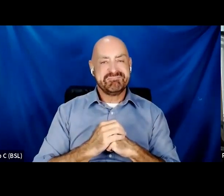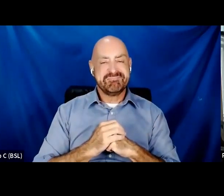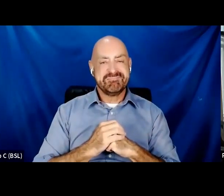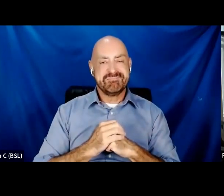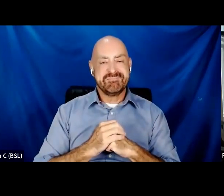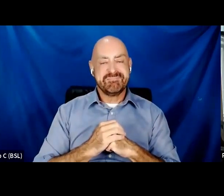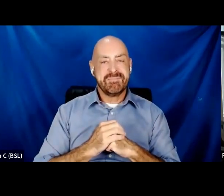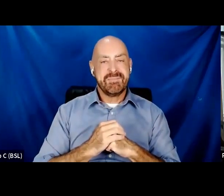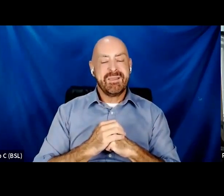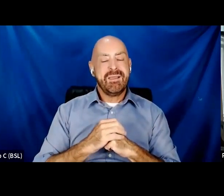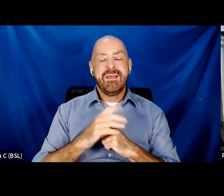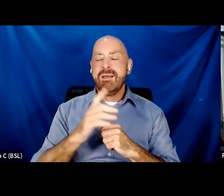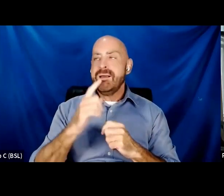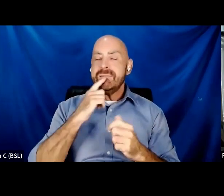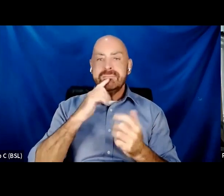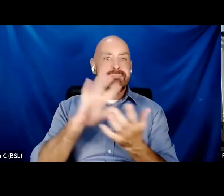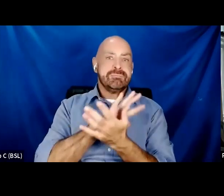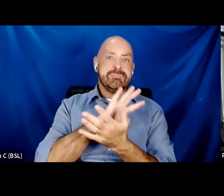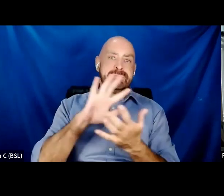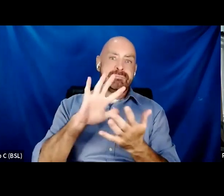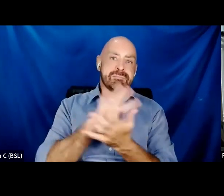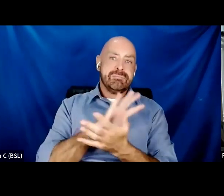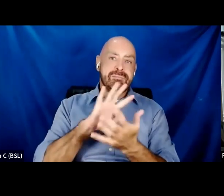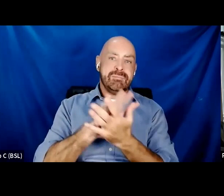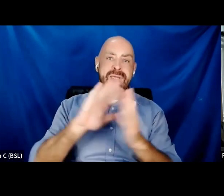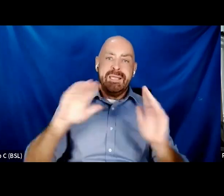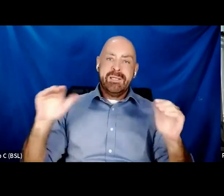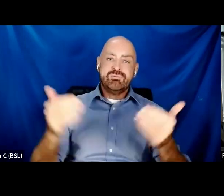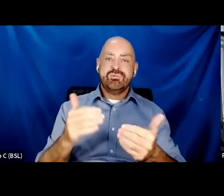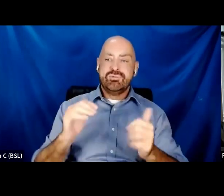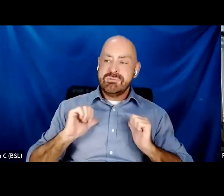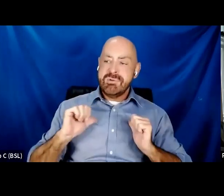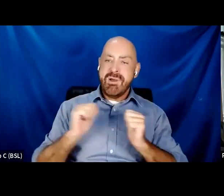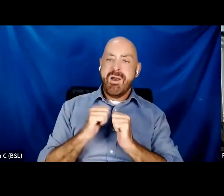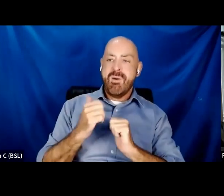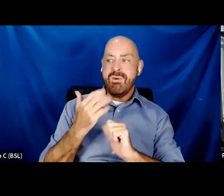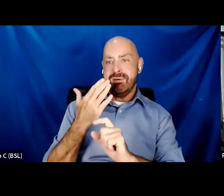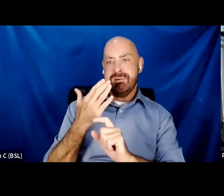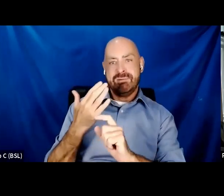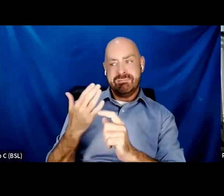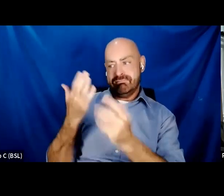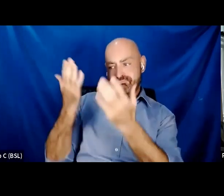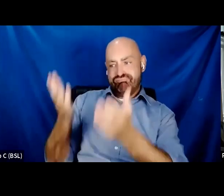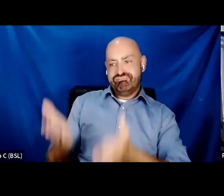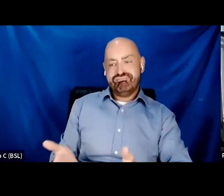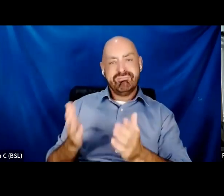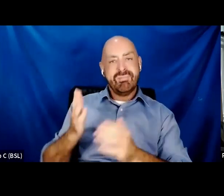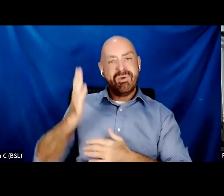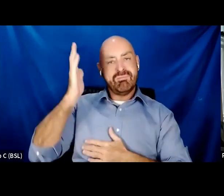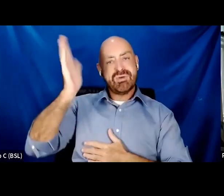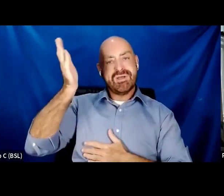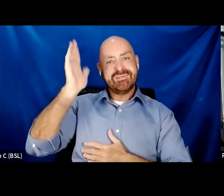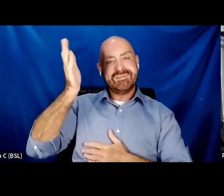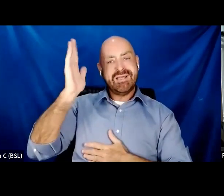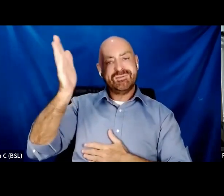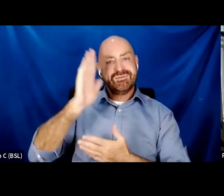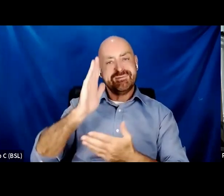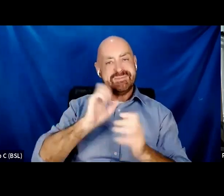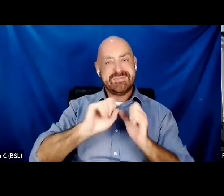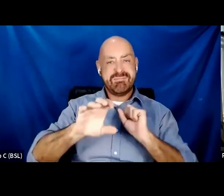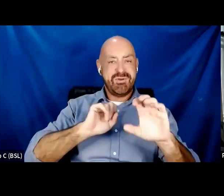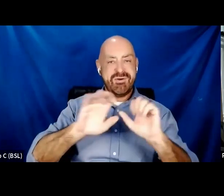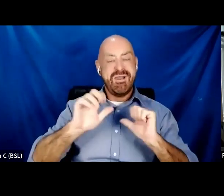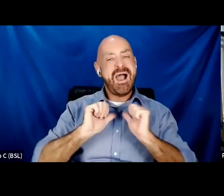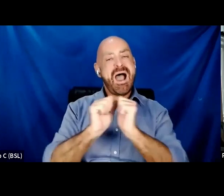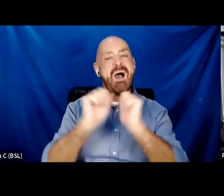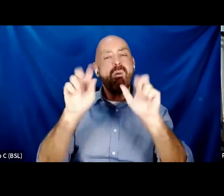I'm delighted to be introducing the latest of our transformation seminars. The theme of our